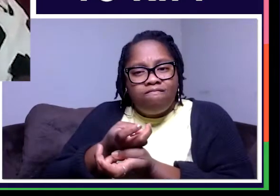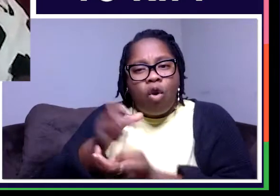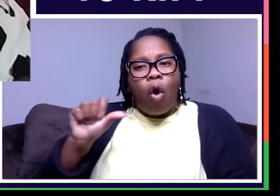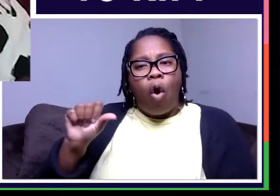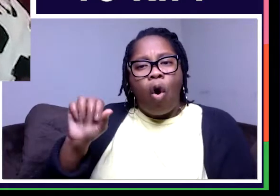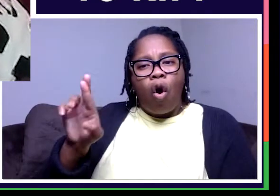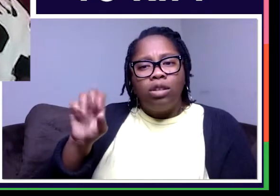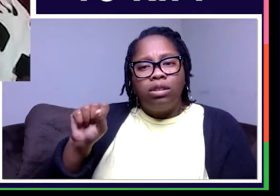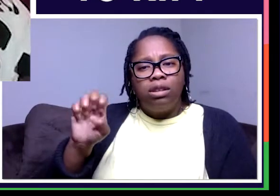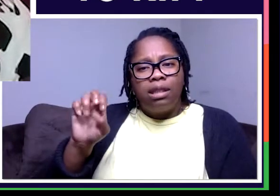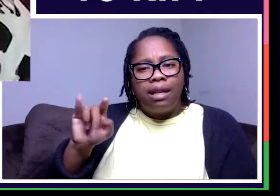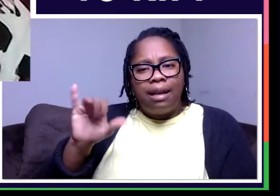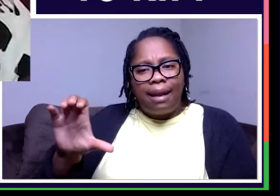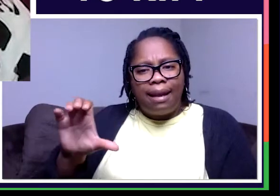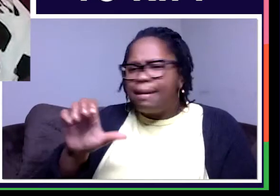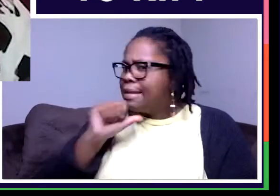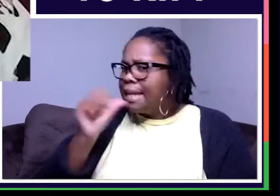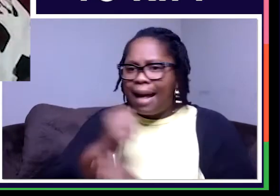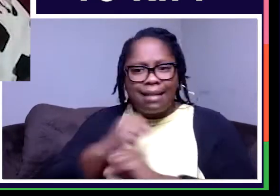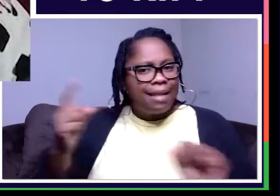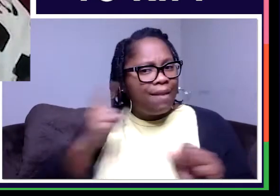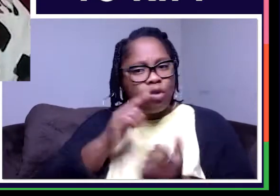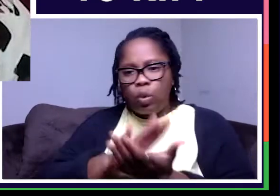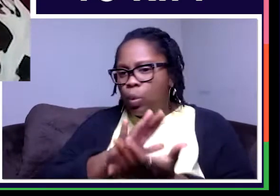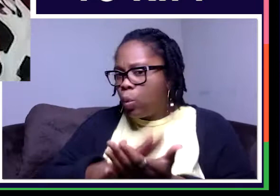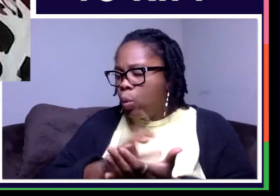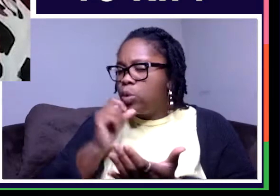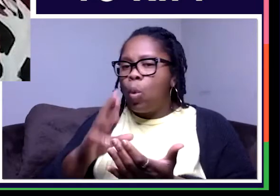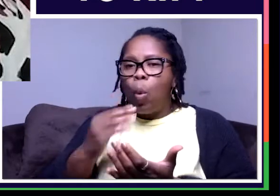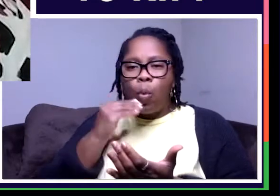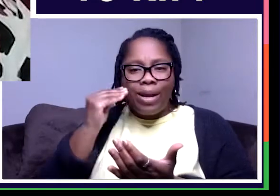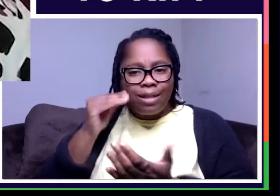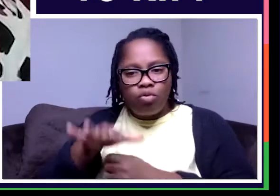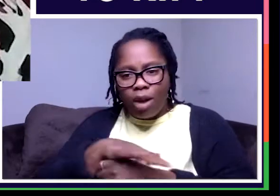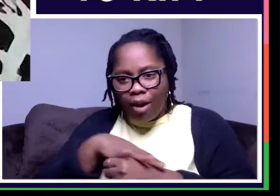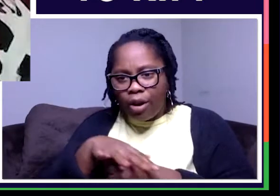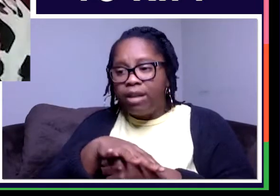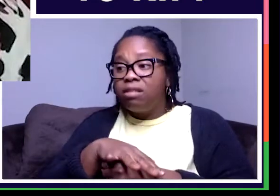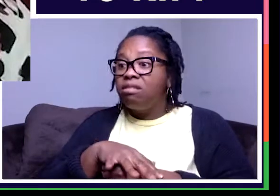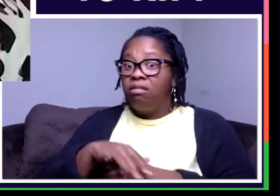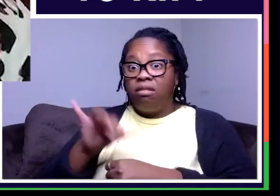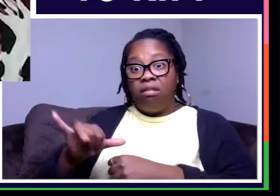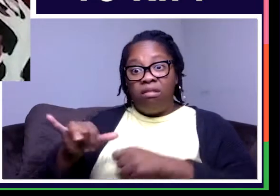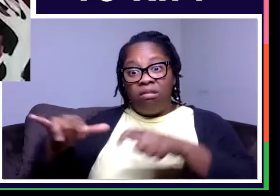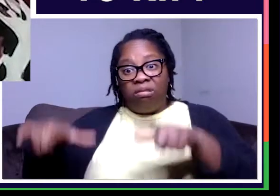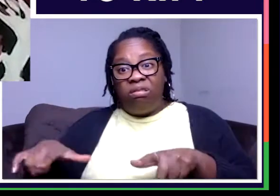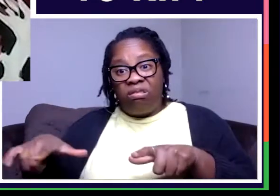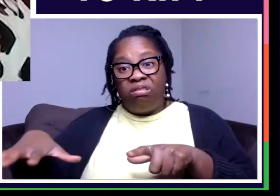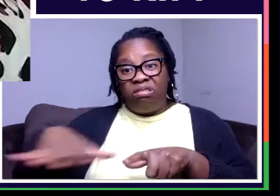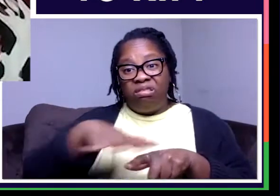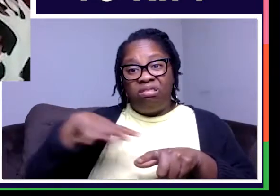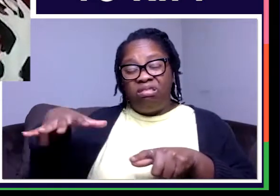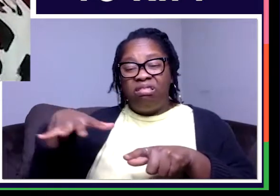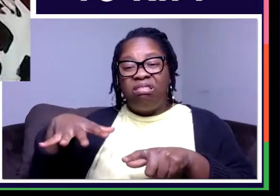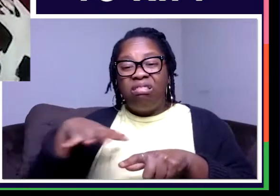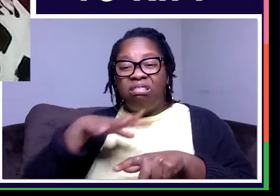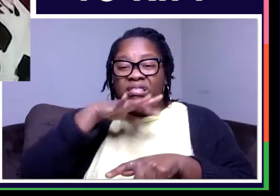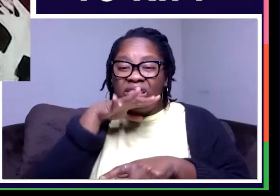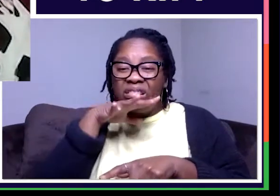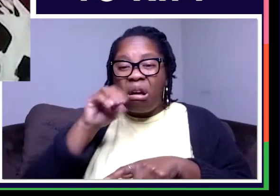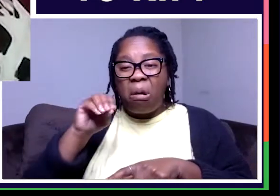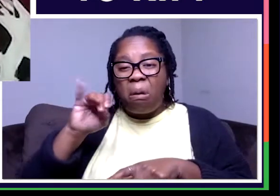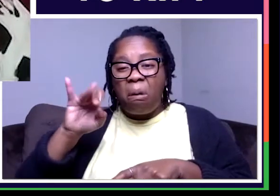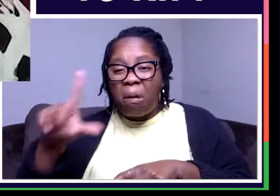of California for schools or residential areas, and is contaminated with